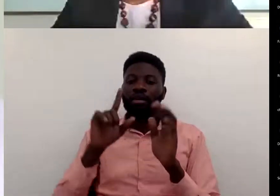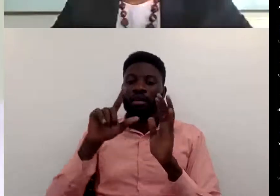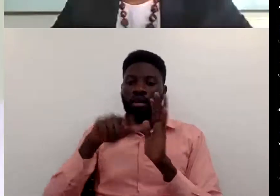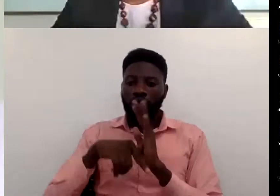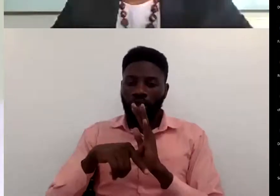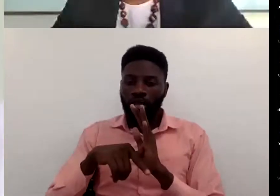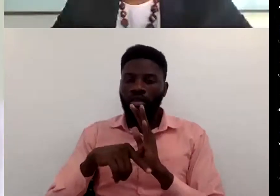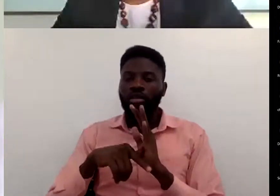was calling CPAs,